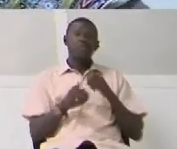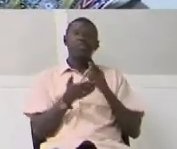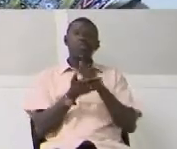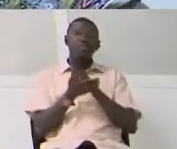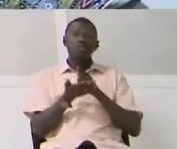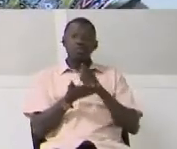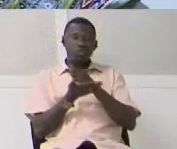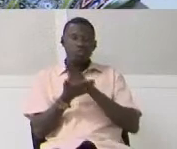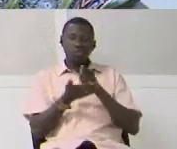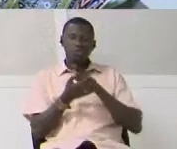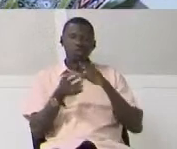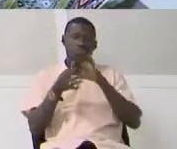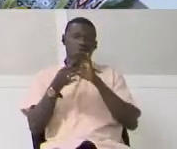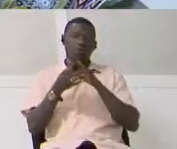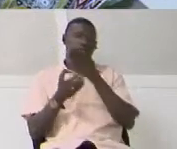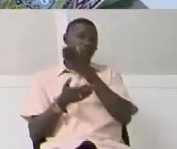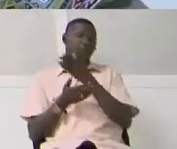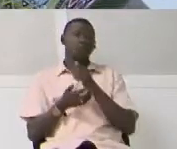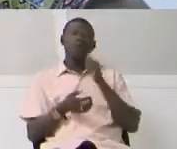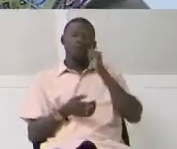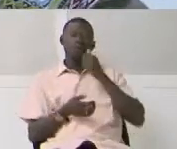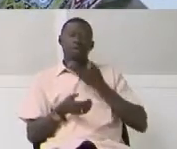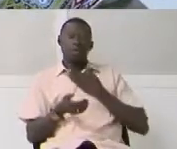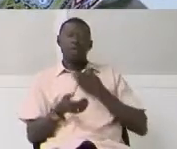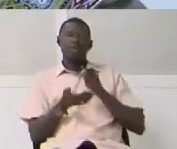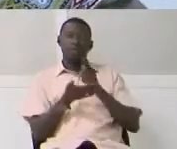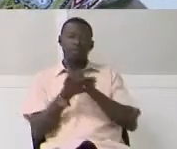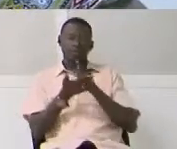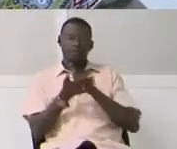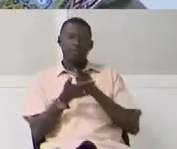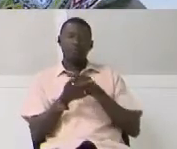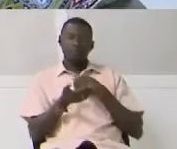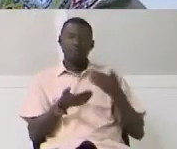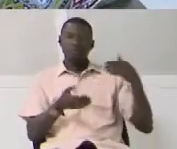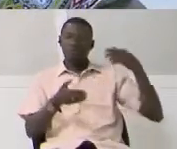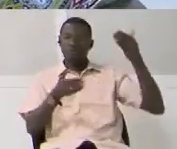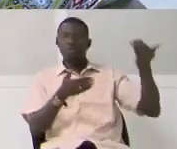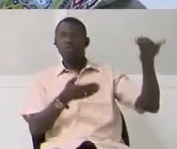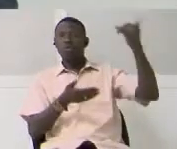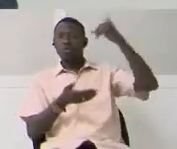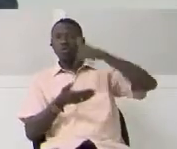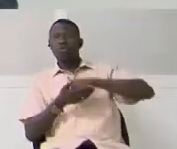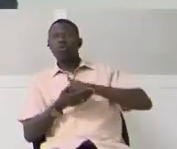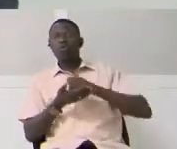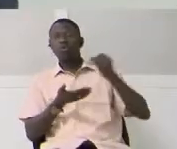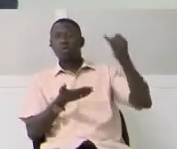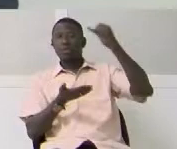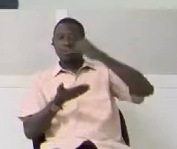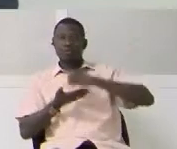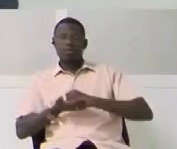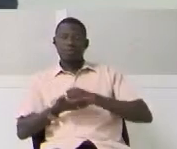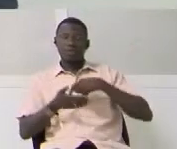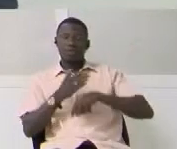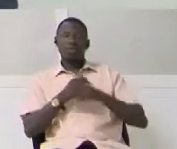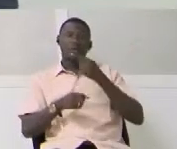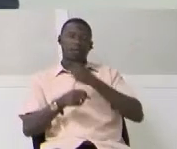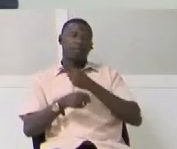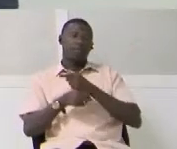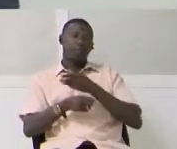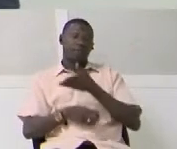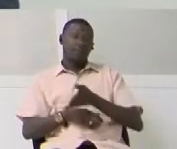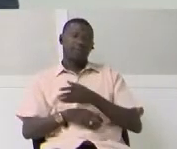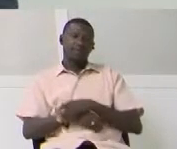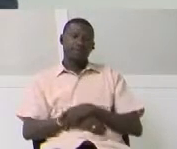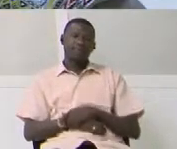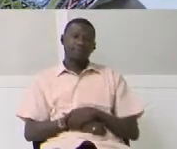cement before. I used to have cement from the Dugasig Gambia fee. And I used to bring it into and send it to the